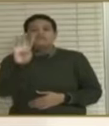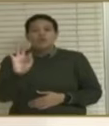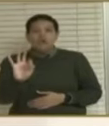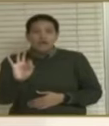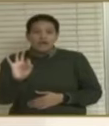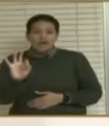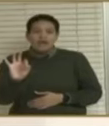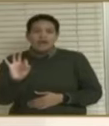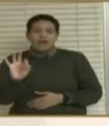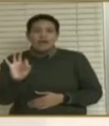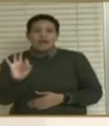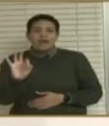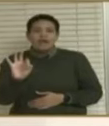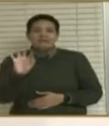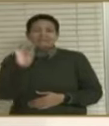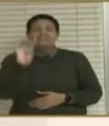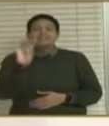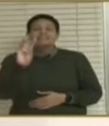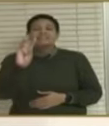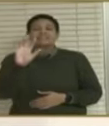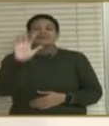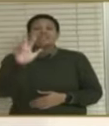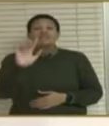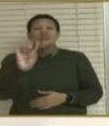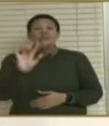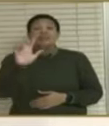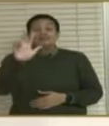876-538-3149. That's